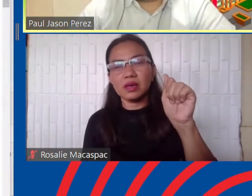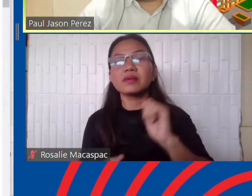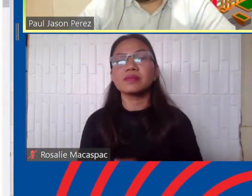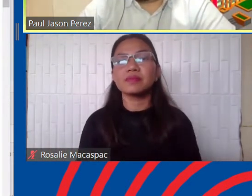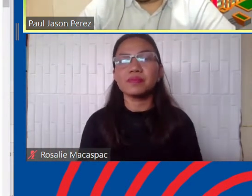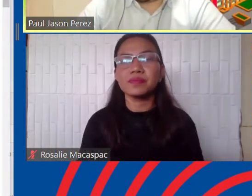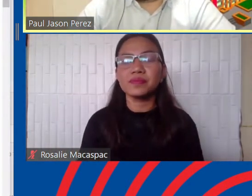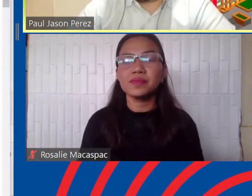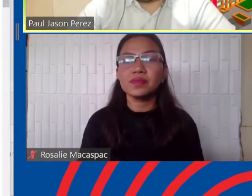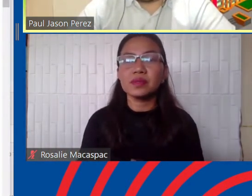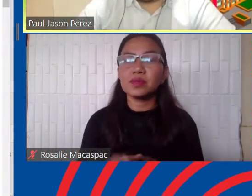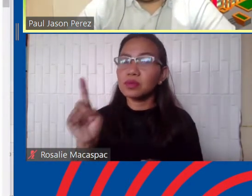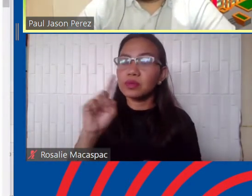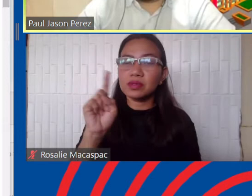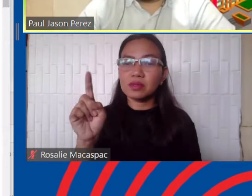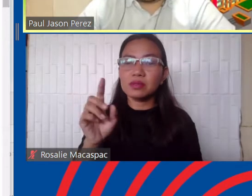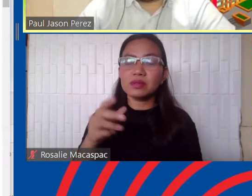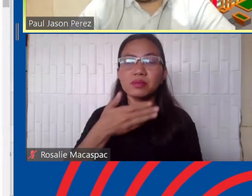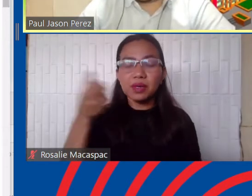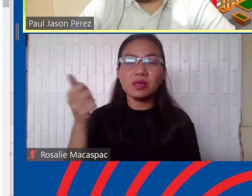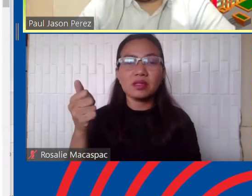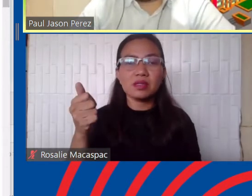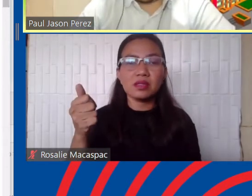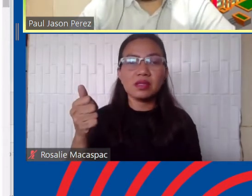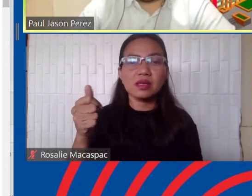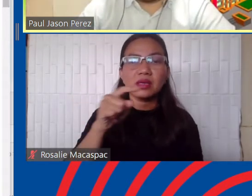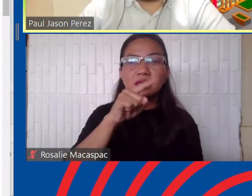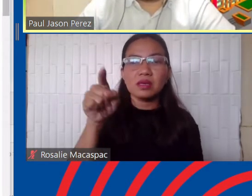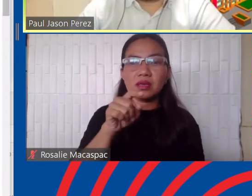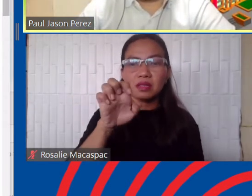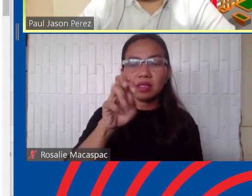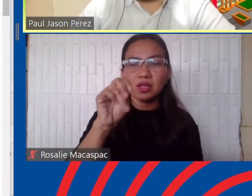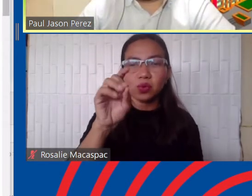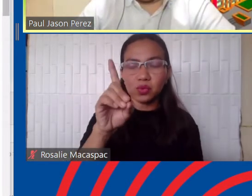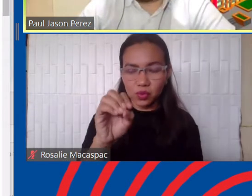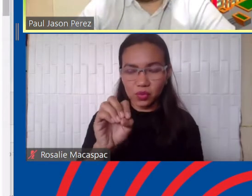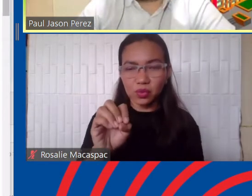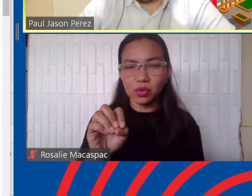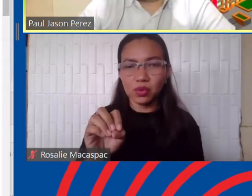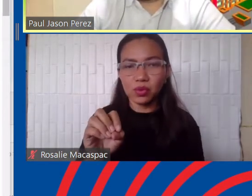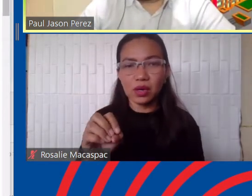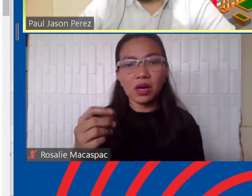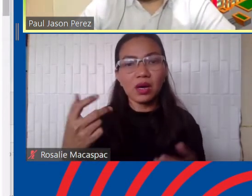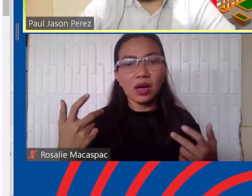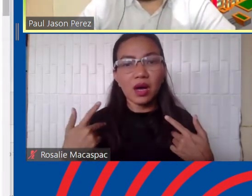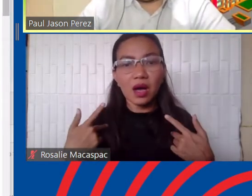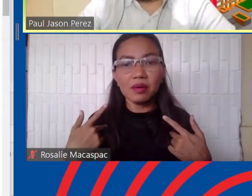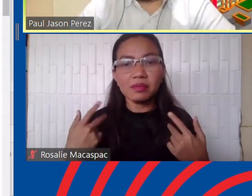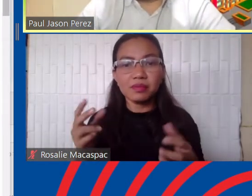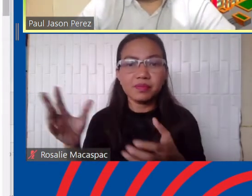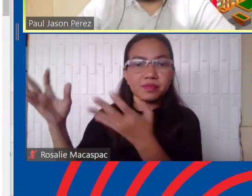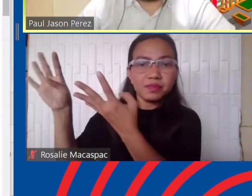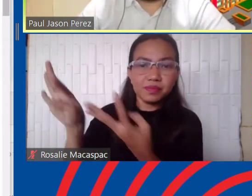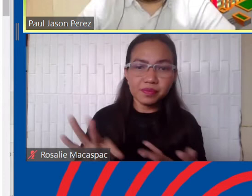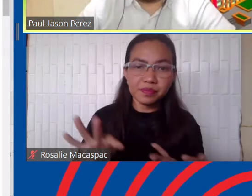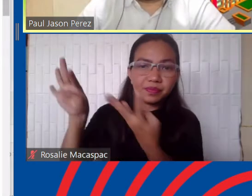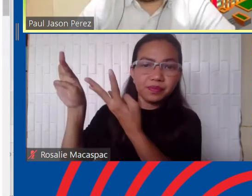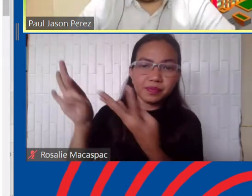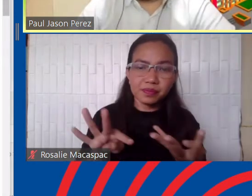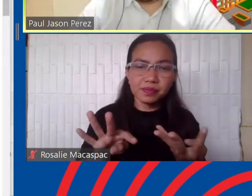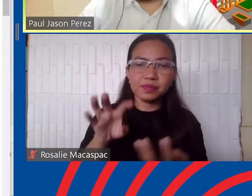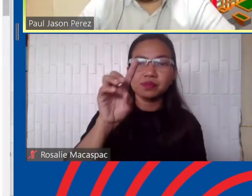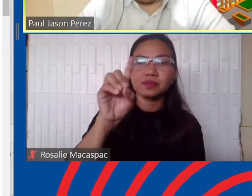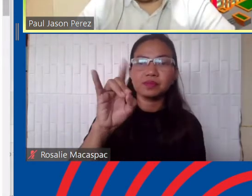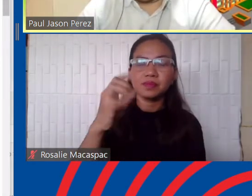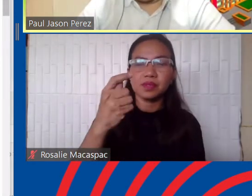the benefit of using Zenodo is citable. Ayan, every upload is assigned a digital